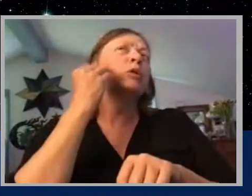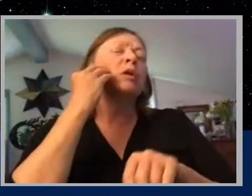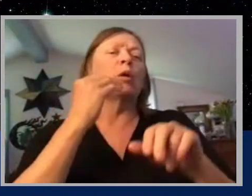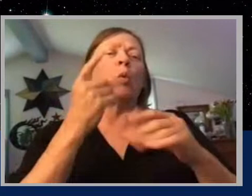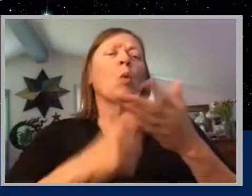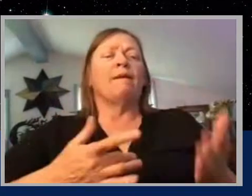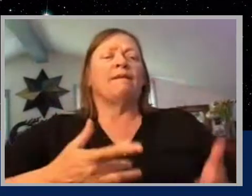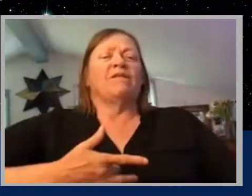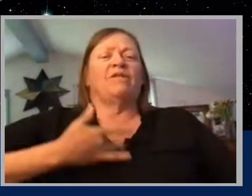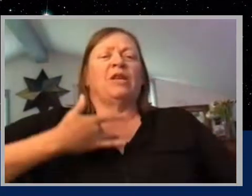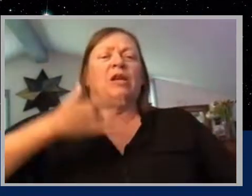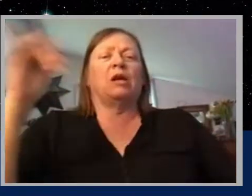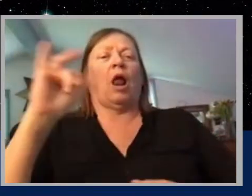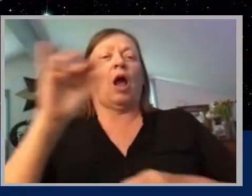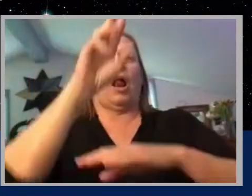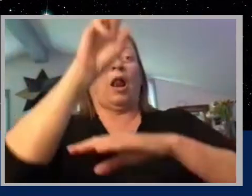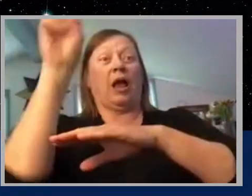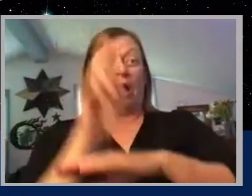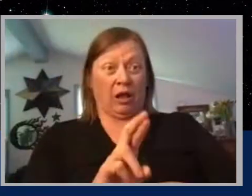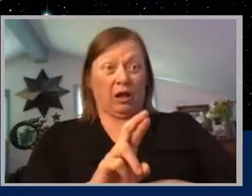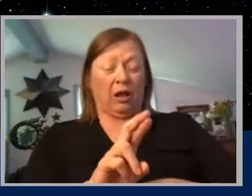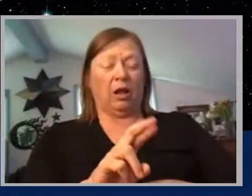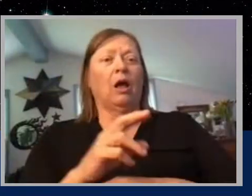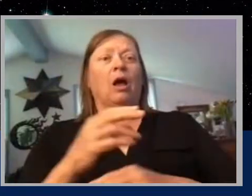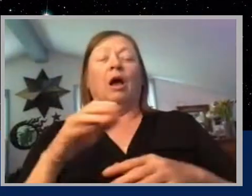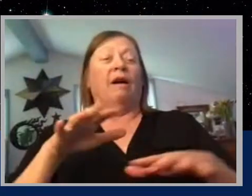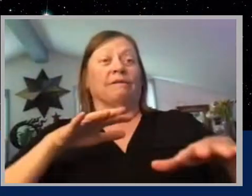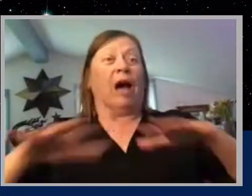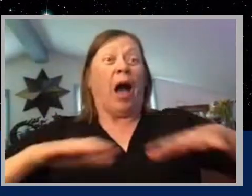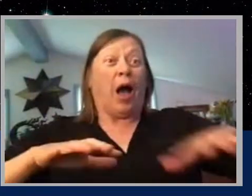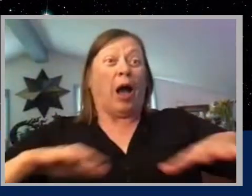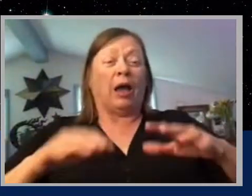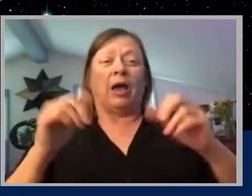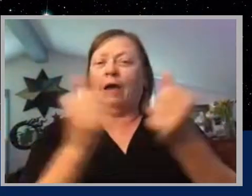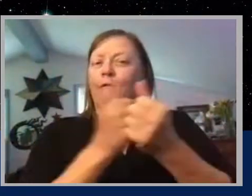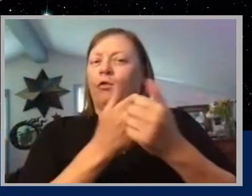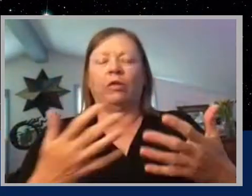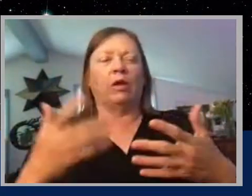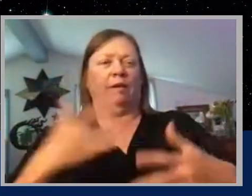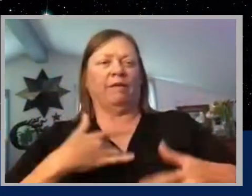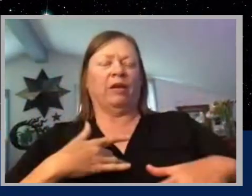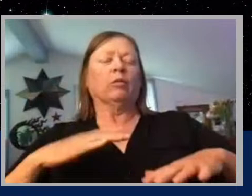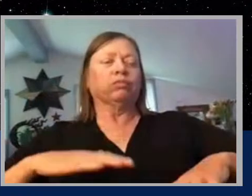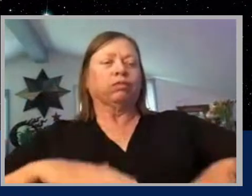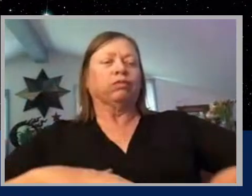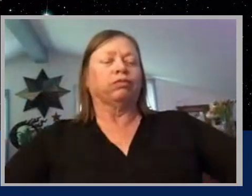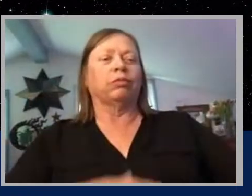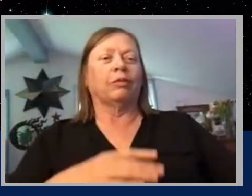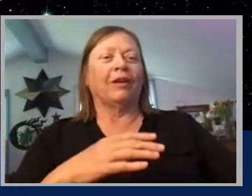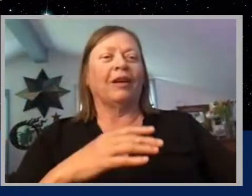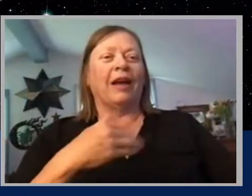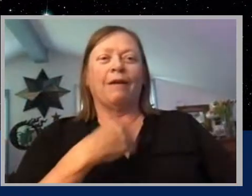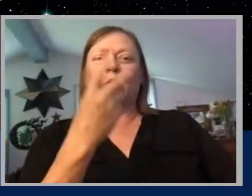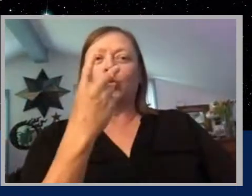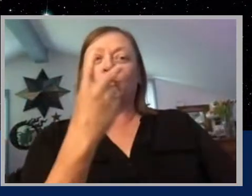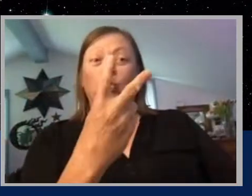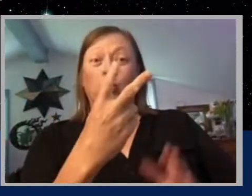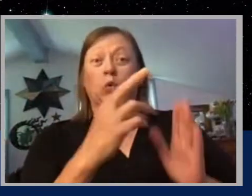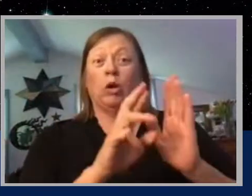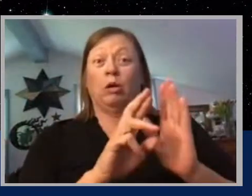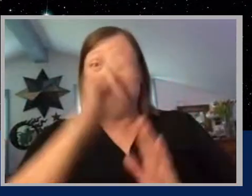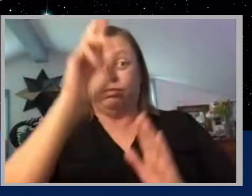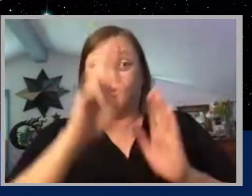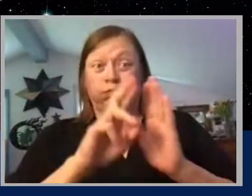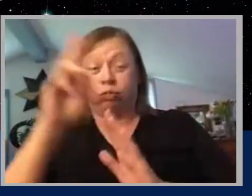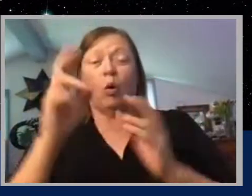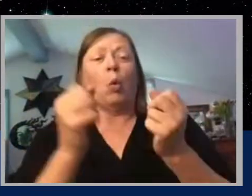actual vibration loads that the unmanned missions had, because we had 2 unmanned Orion missions. So